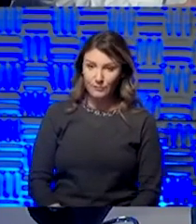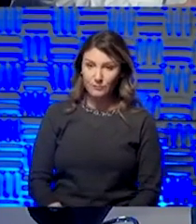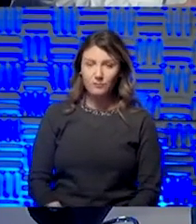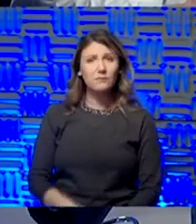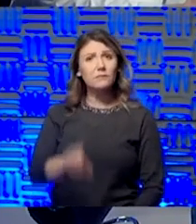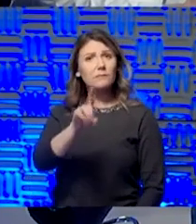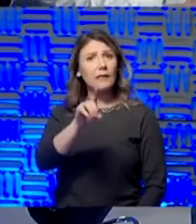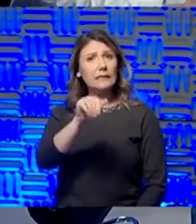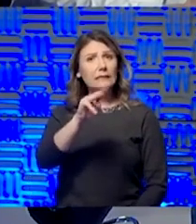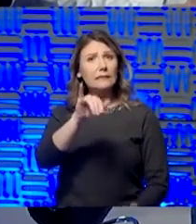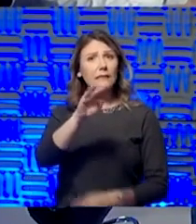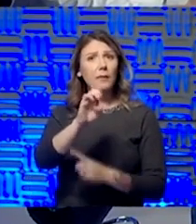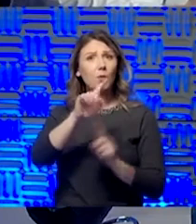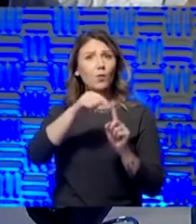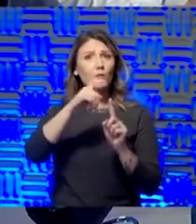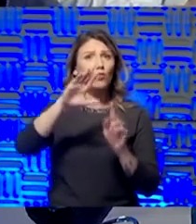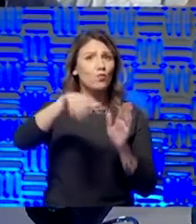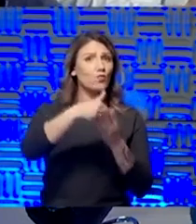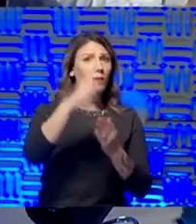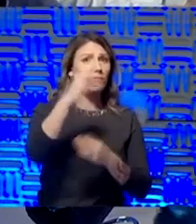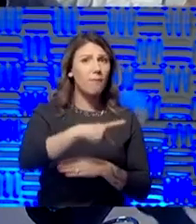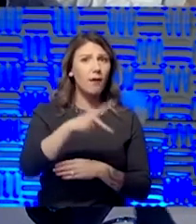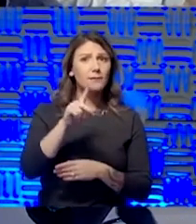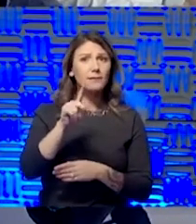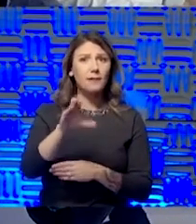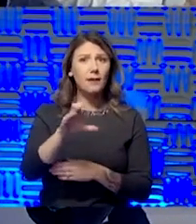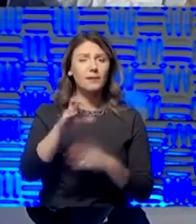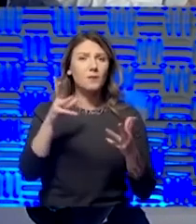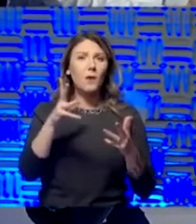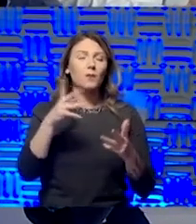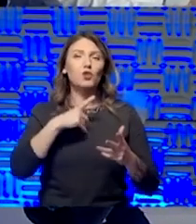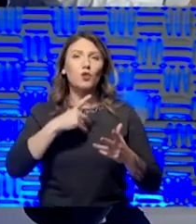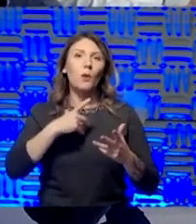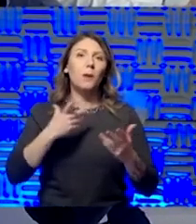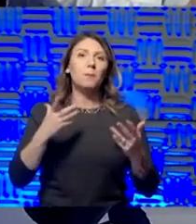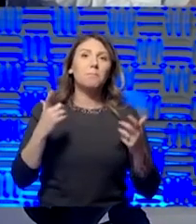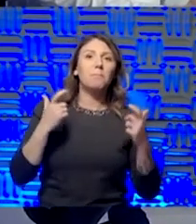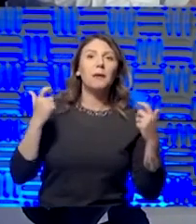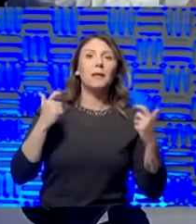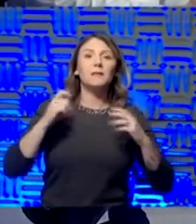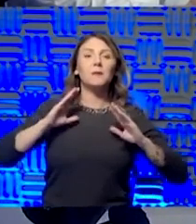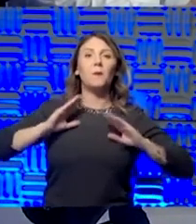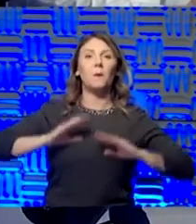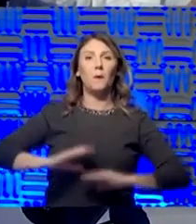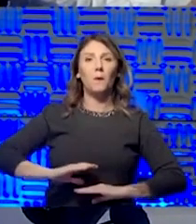Damien, as you came back to Kansas City, what was your biggest sense of relief?